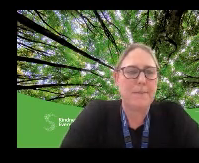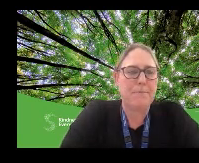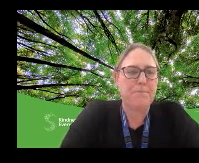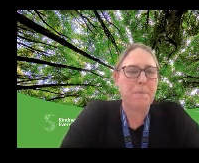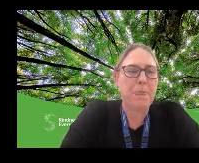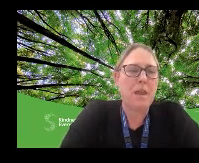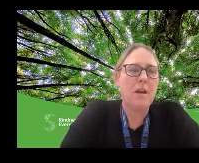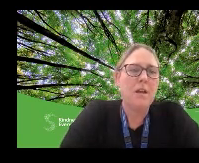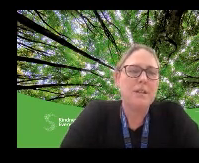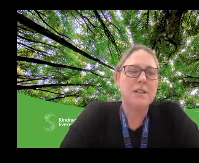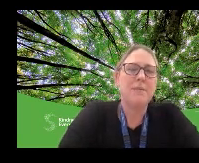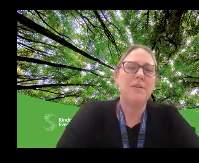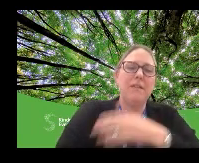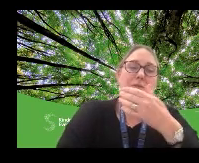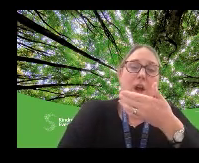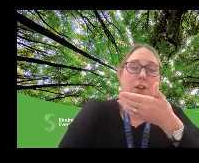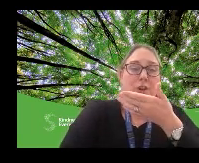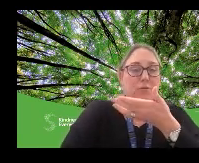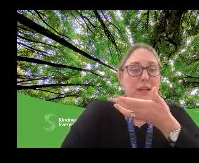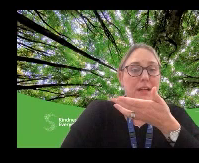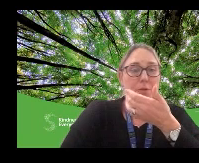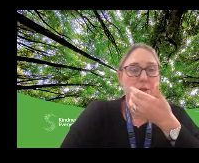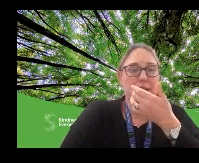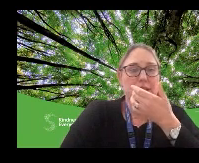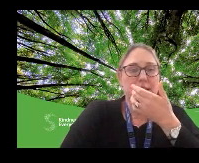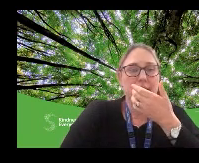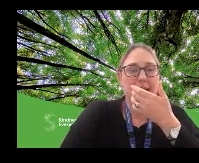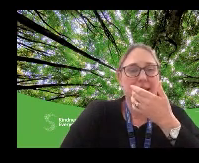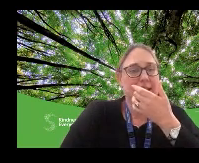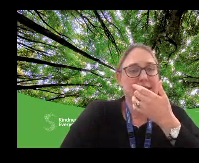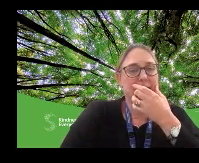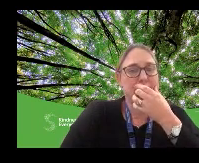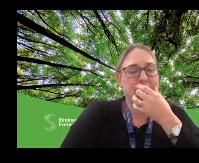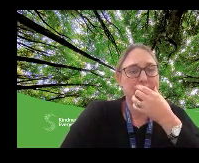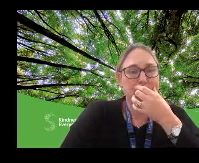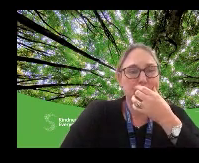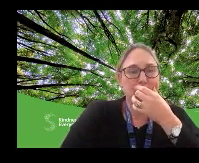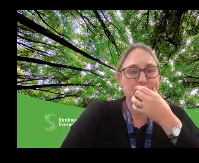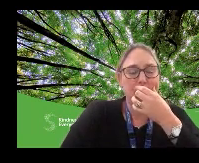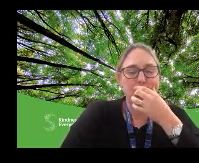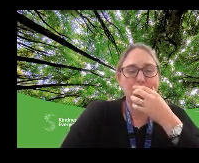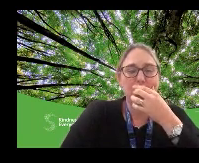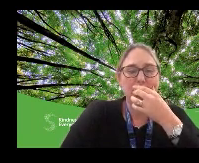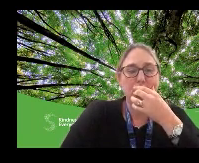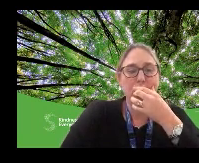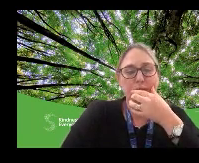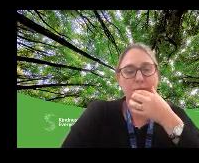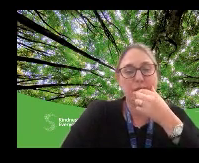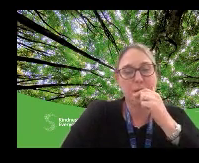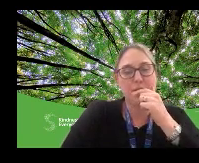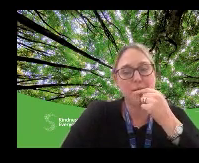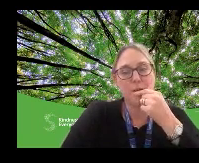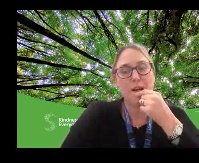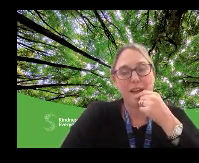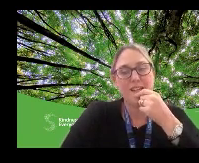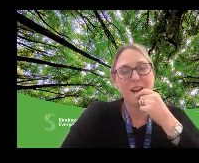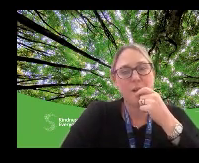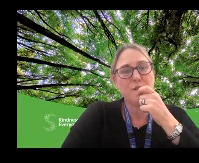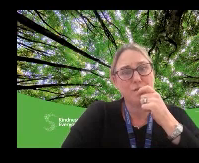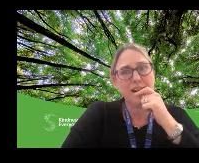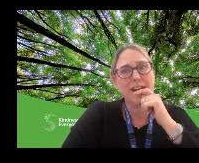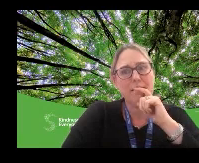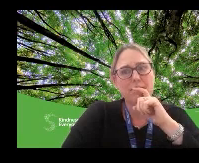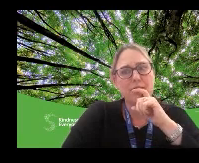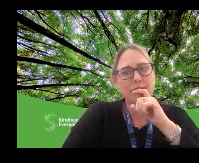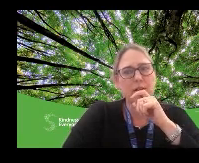people of Somerset. So the demographics for us are really important. So the next section is really important for us. If we haven't got that information, we do have to track that